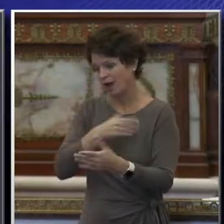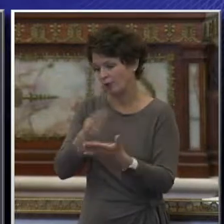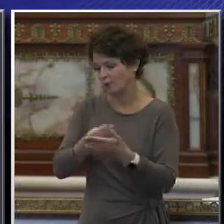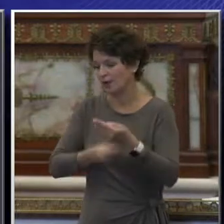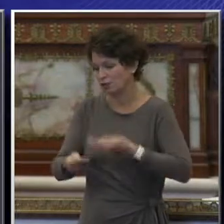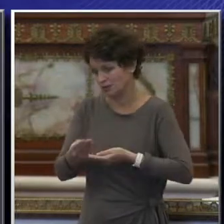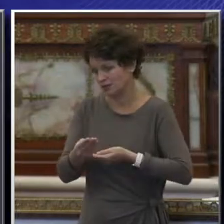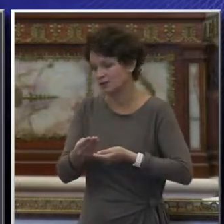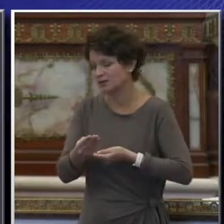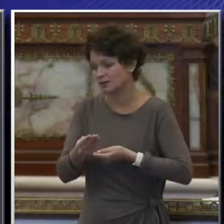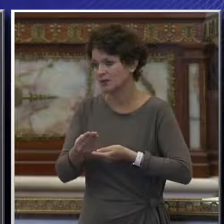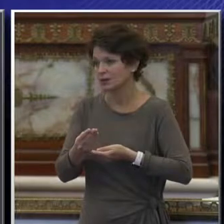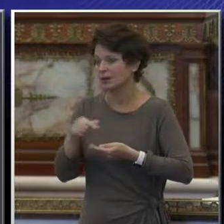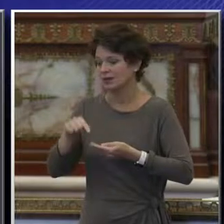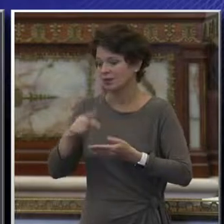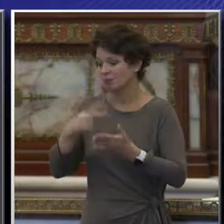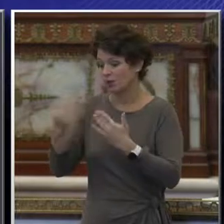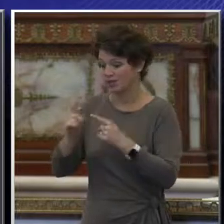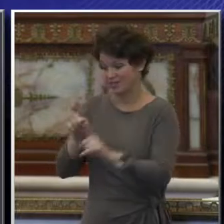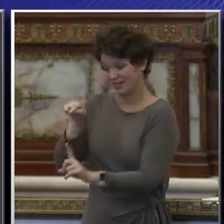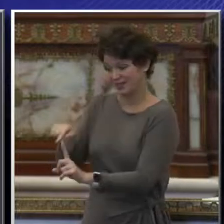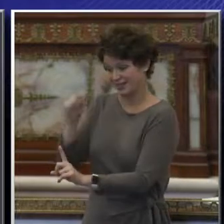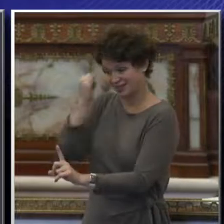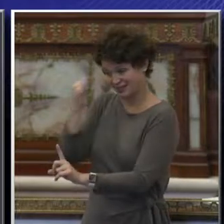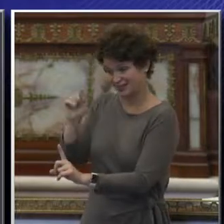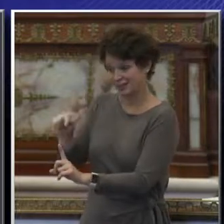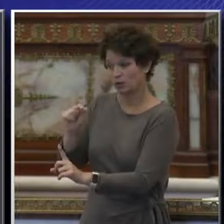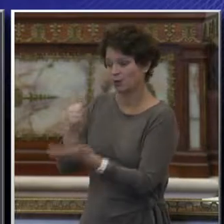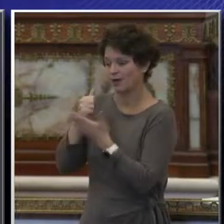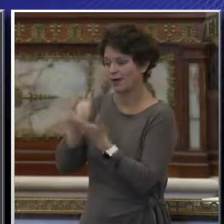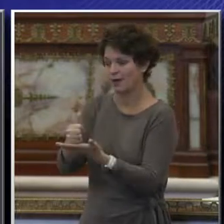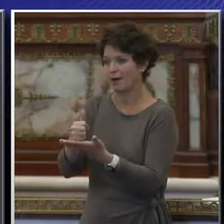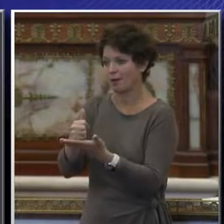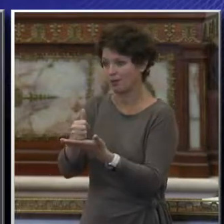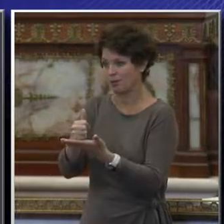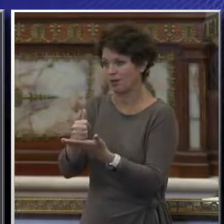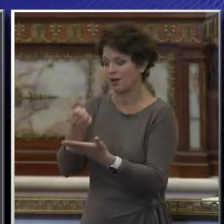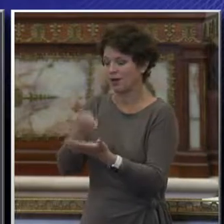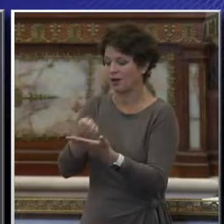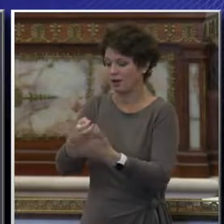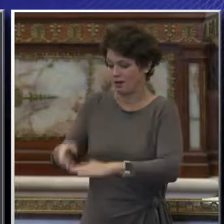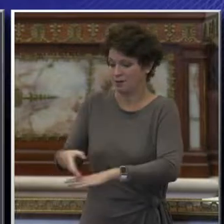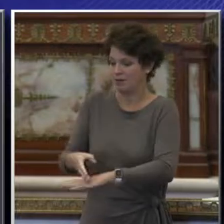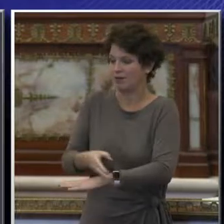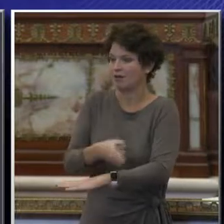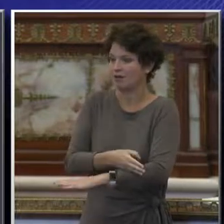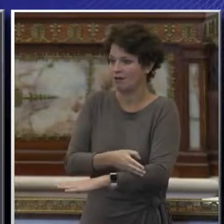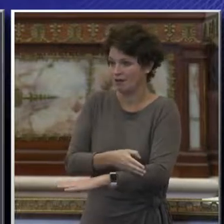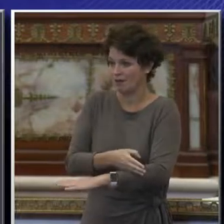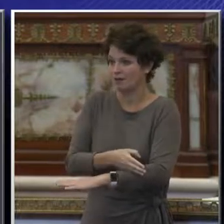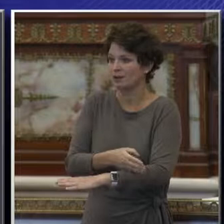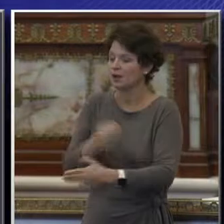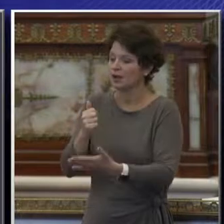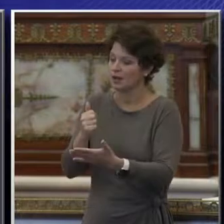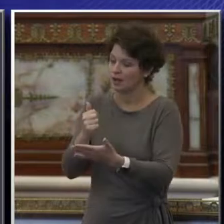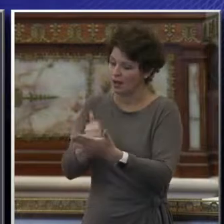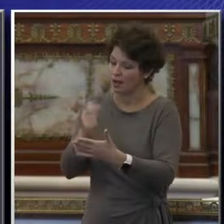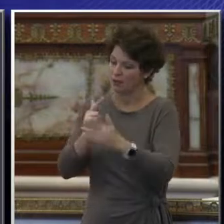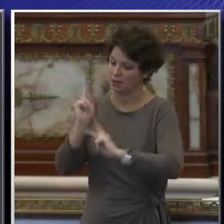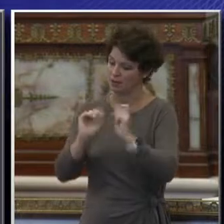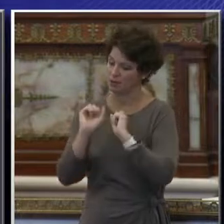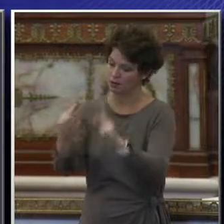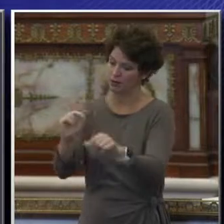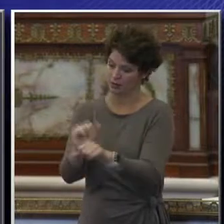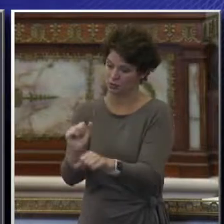so it's projects like this, I believe, that will help jumpstart our economy. It's projects like this that I believe will help put people back to